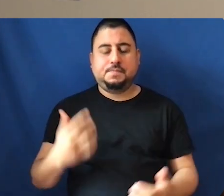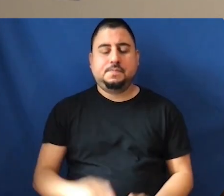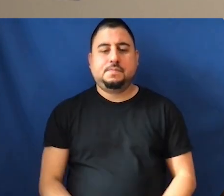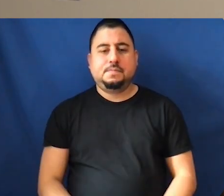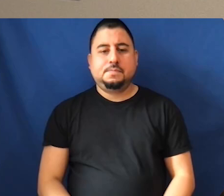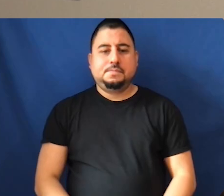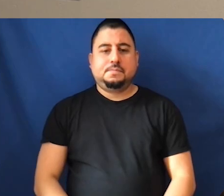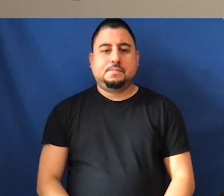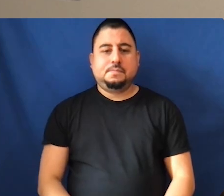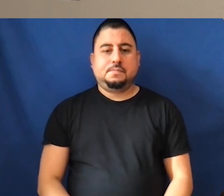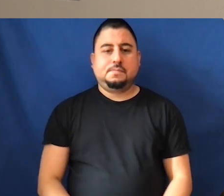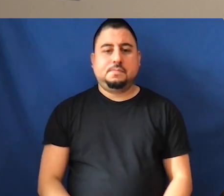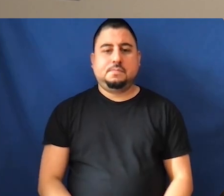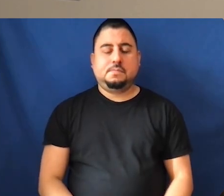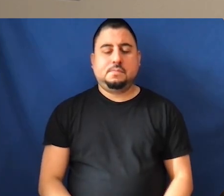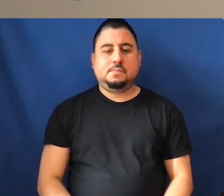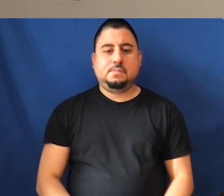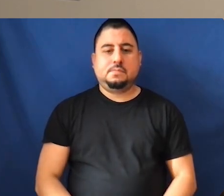joy.